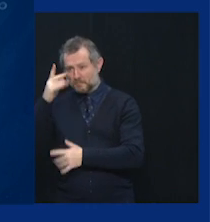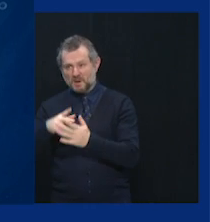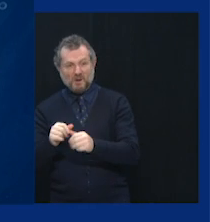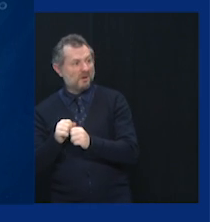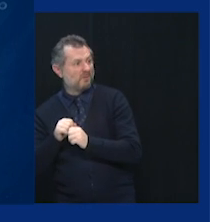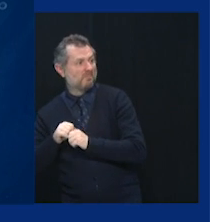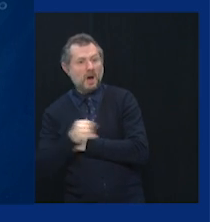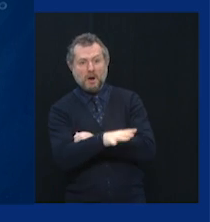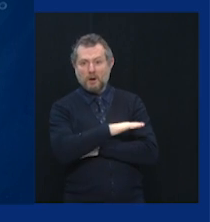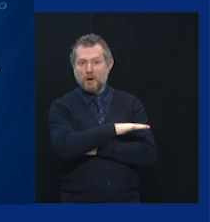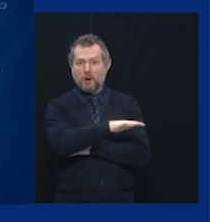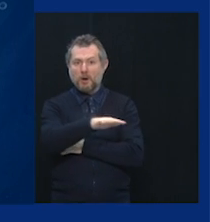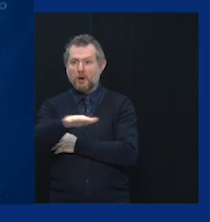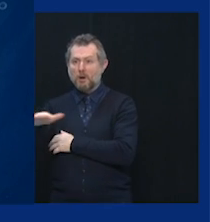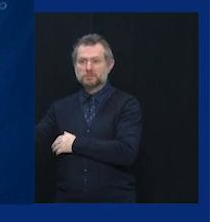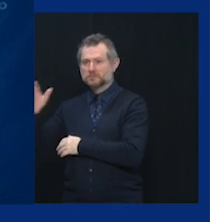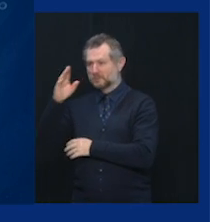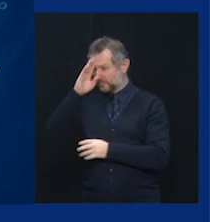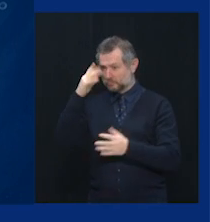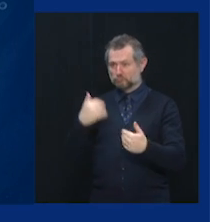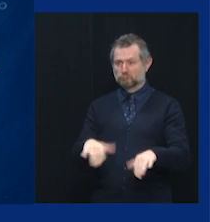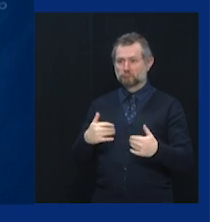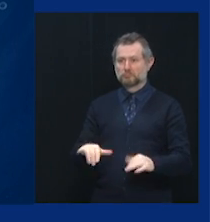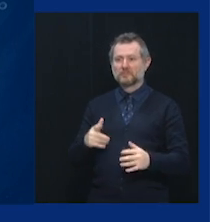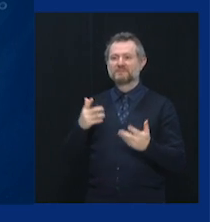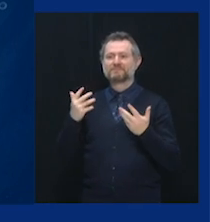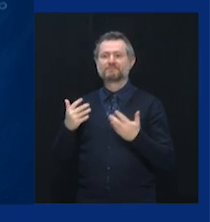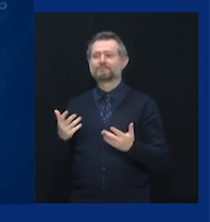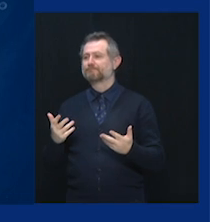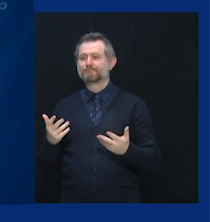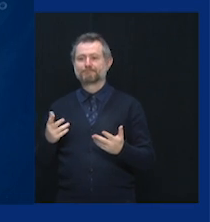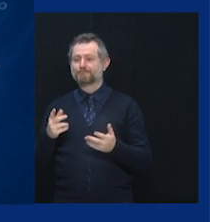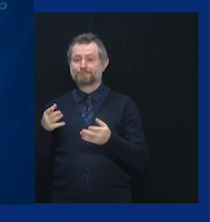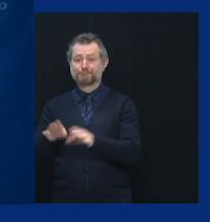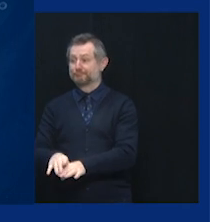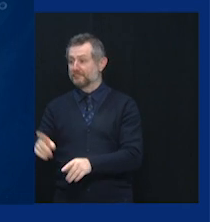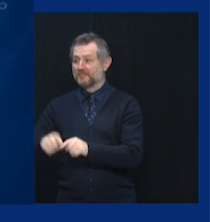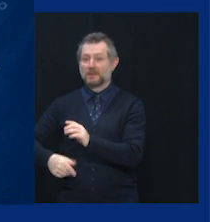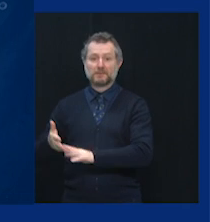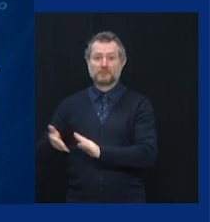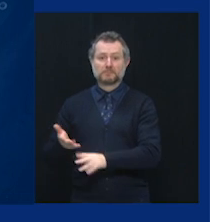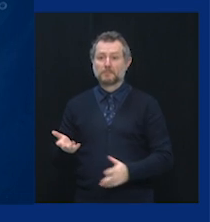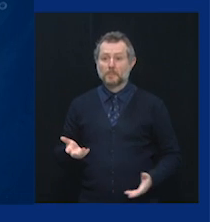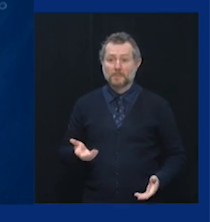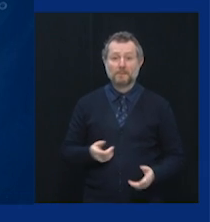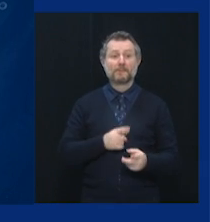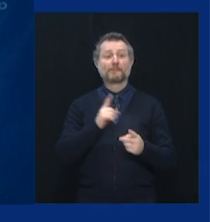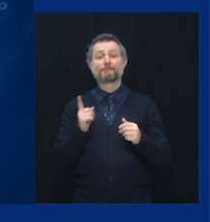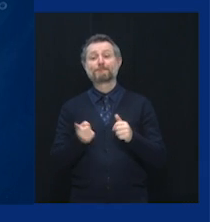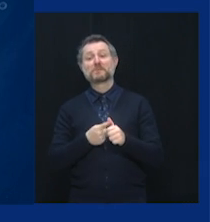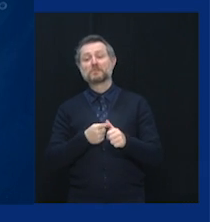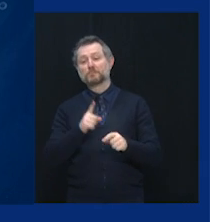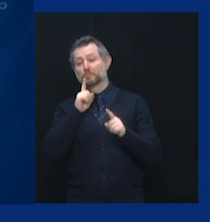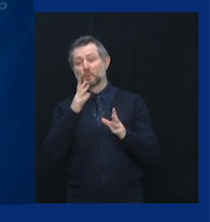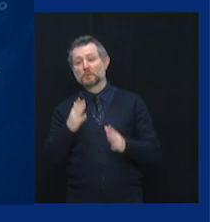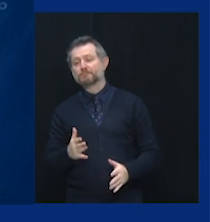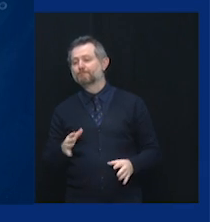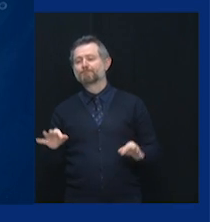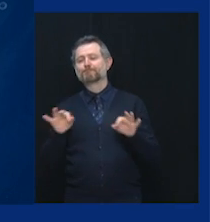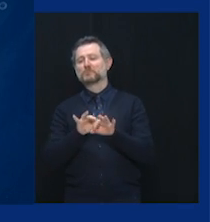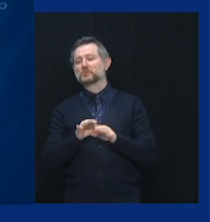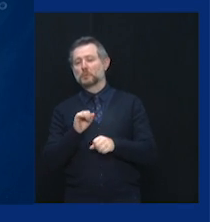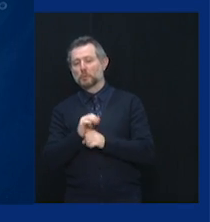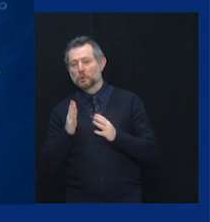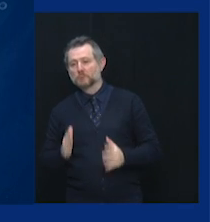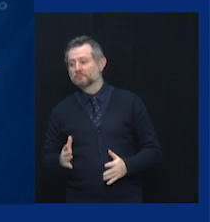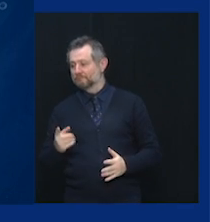Everybody agreed. First responders, essential workers, everybody agreed. They could all be potential super